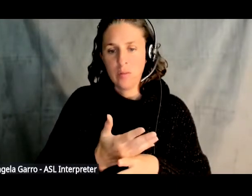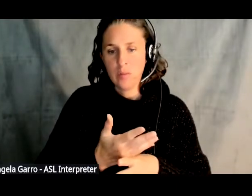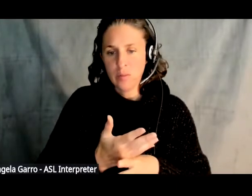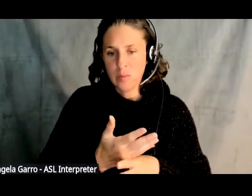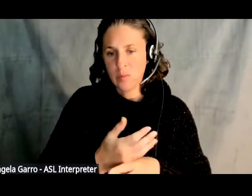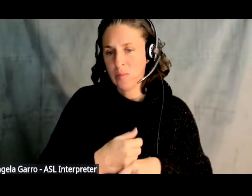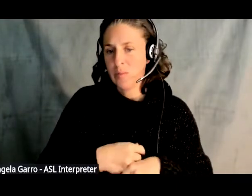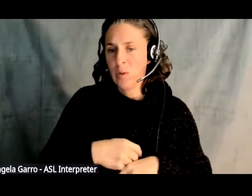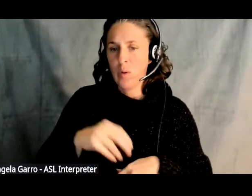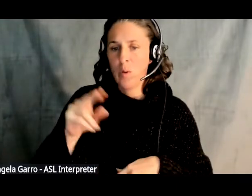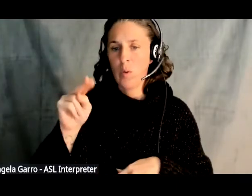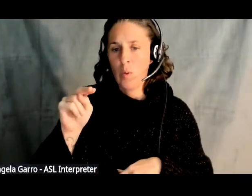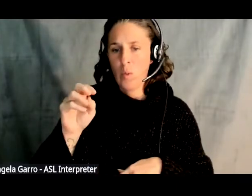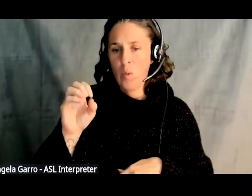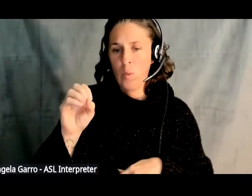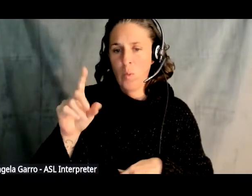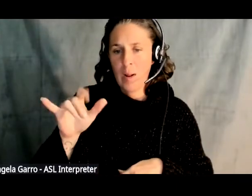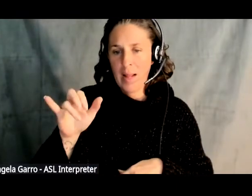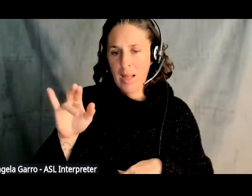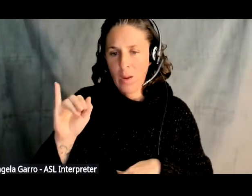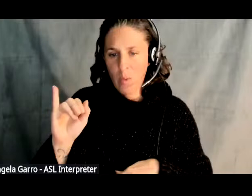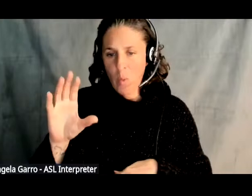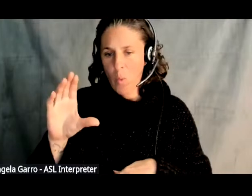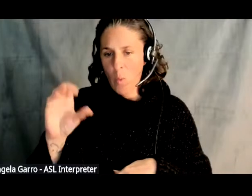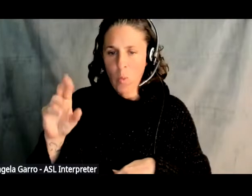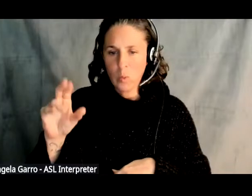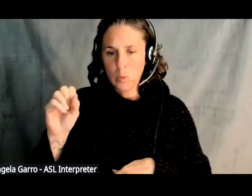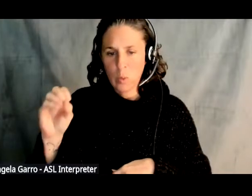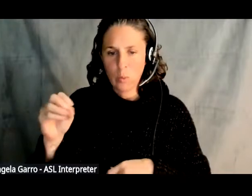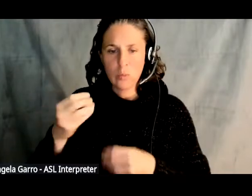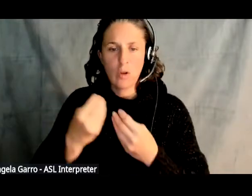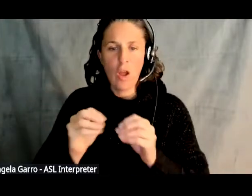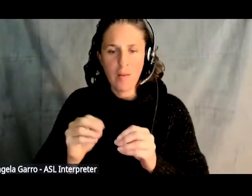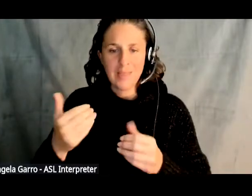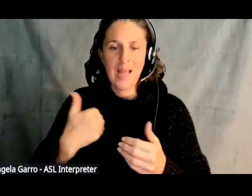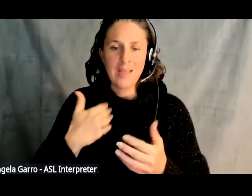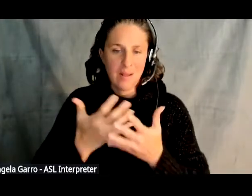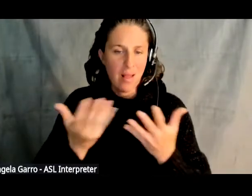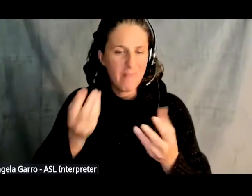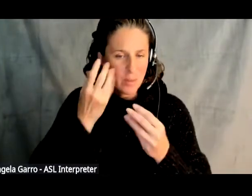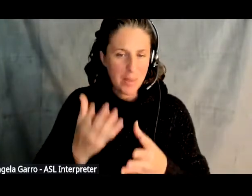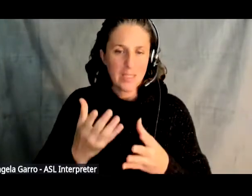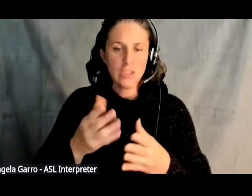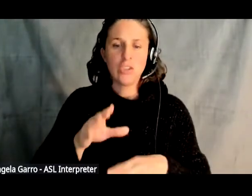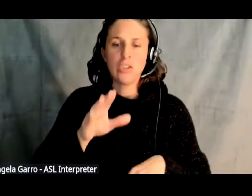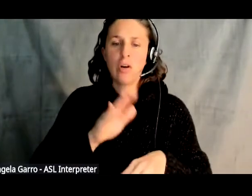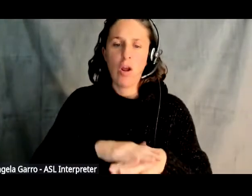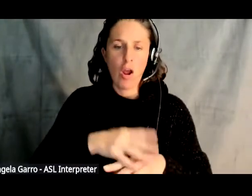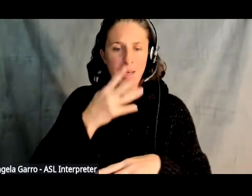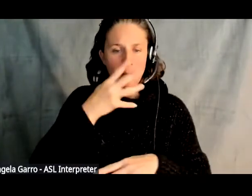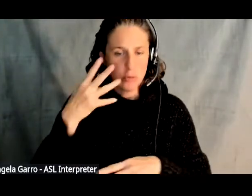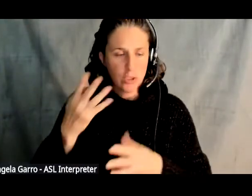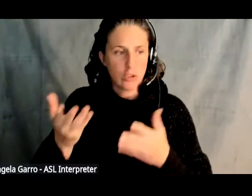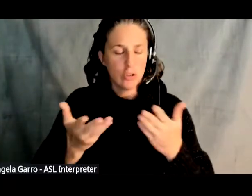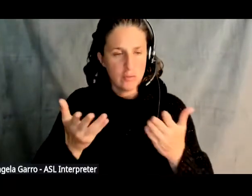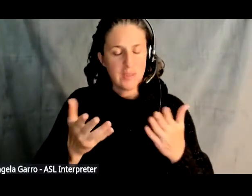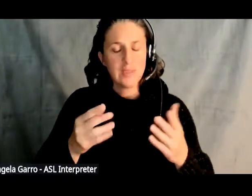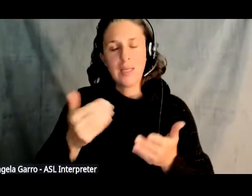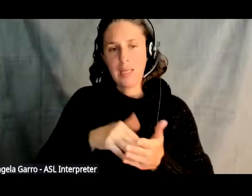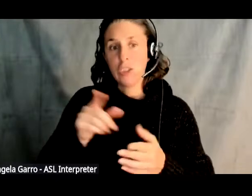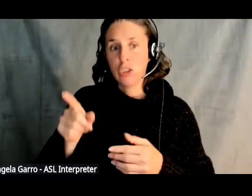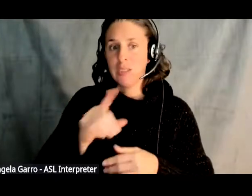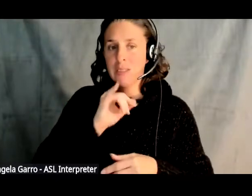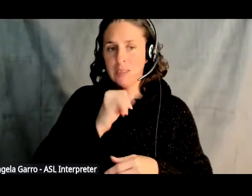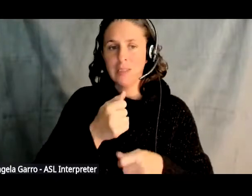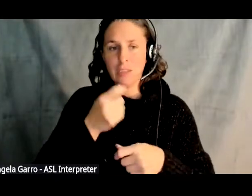office that also has a lot of information on immigration services. And so again, she's a supervisor